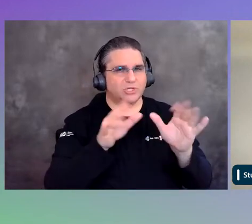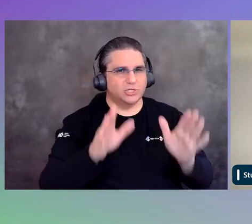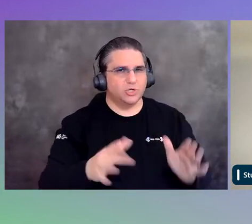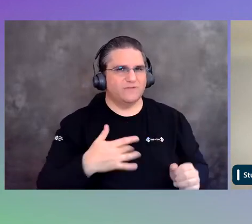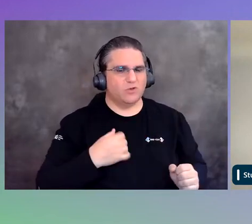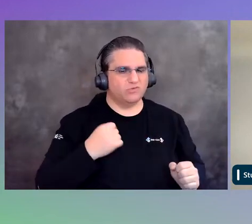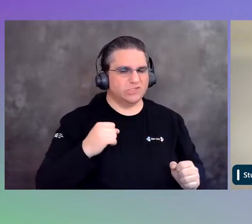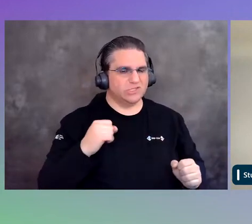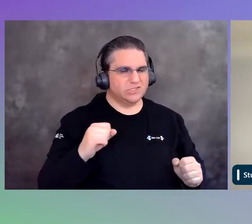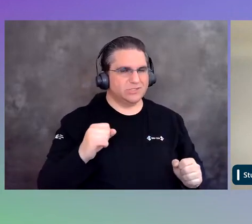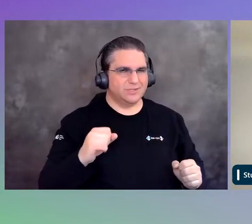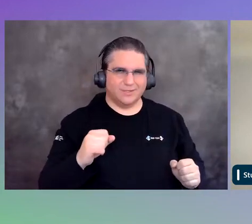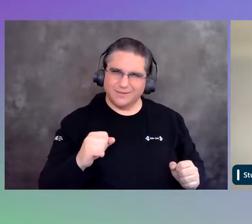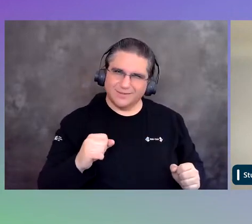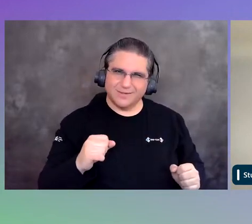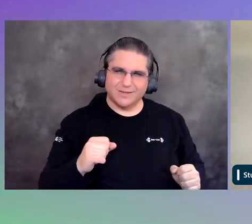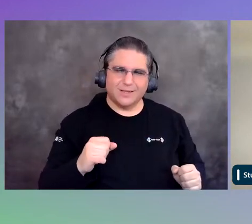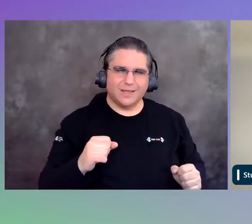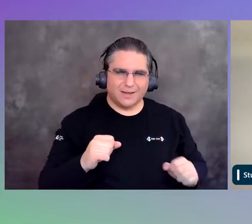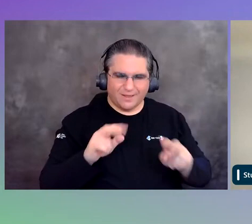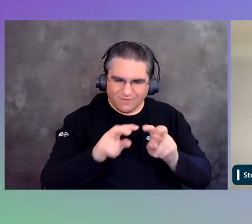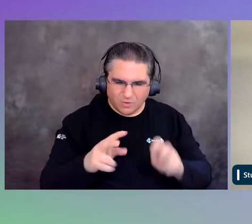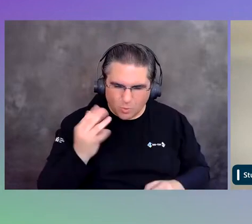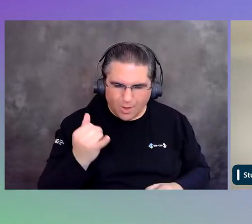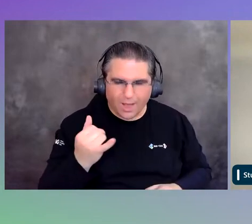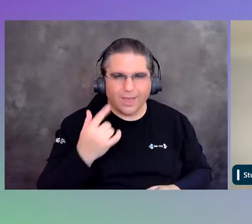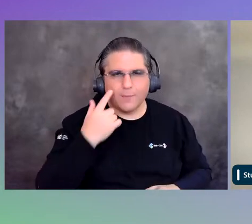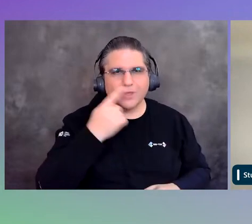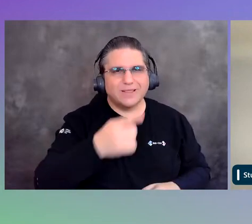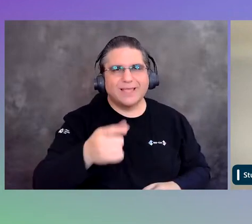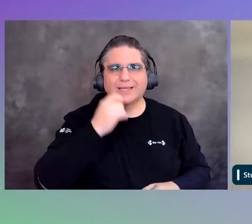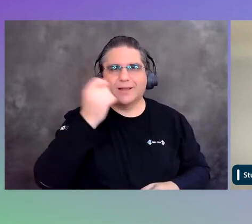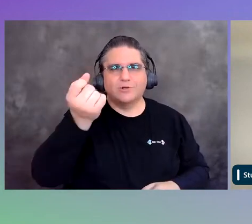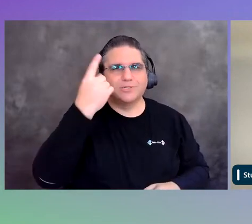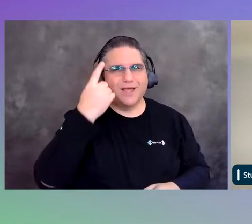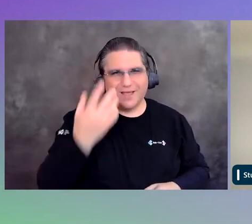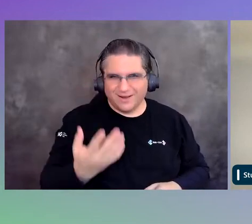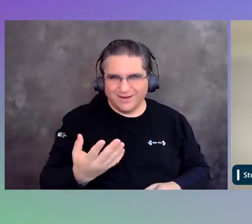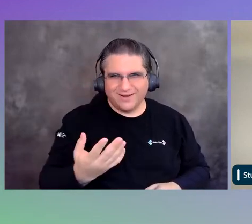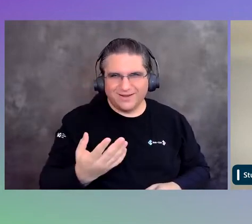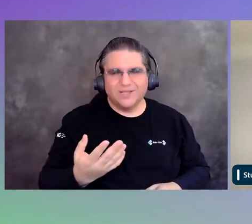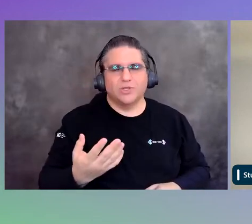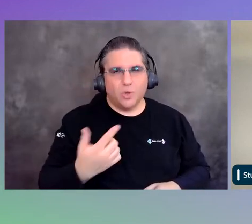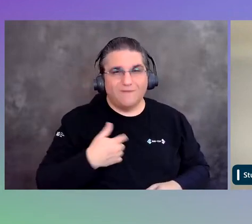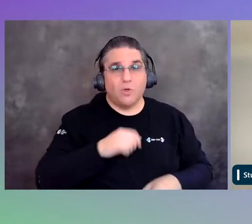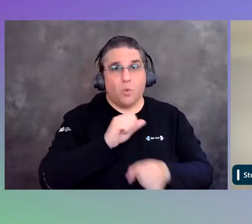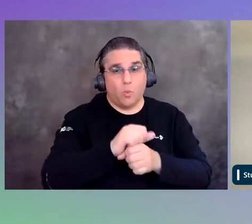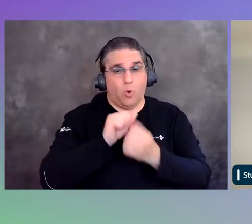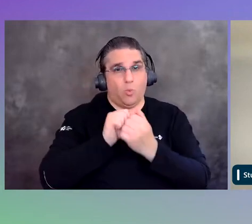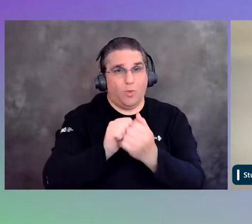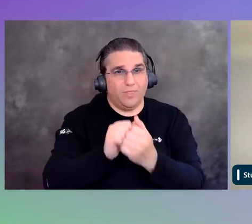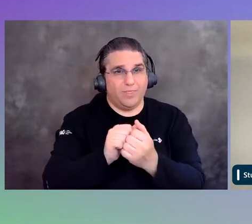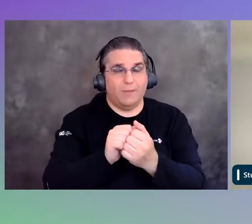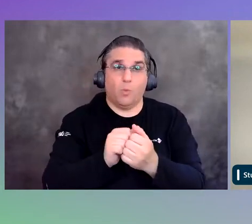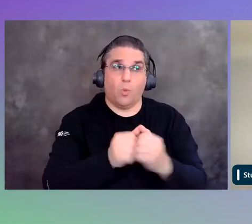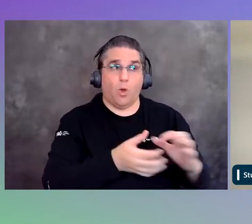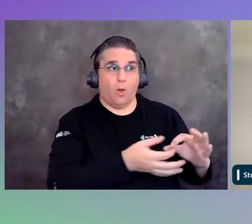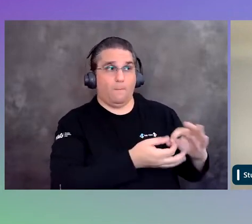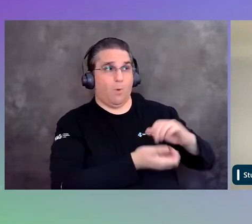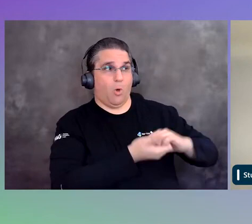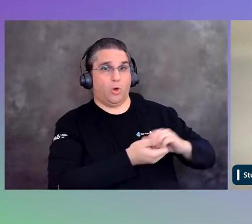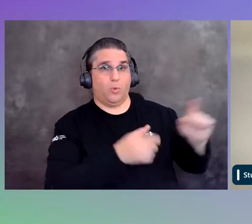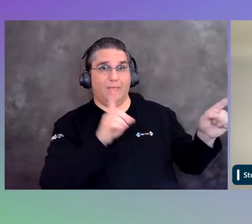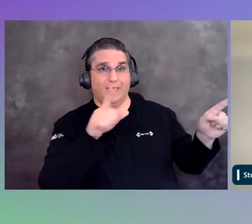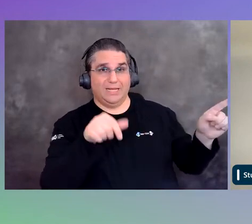it and I found out it was really because they had a lack of understanding. So working with them or partnering with DQ to help do the training was